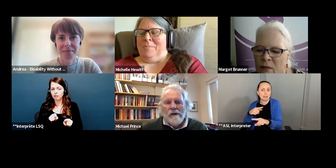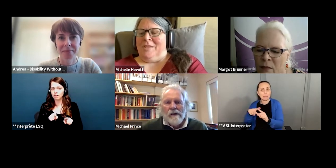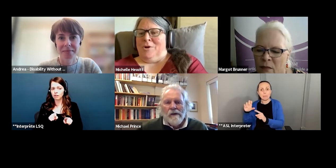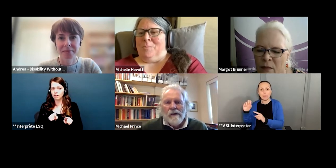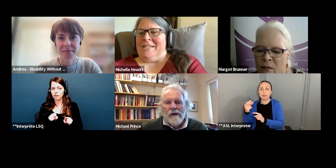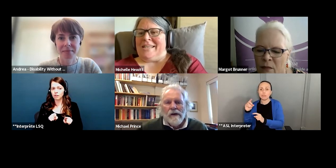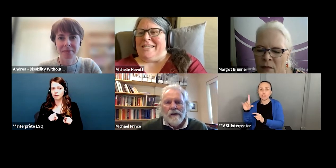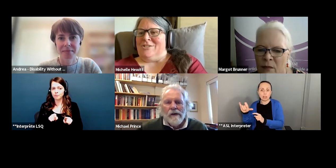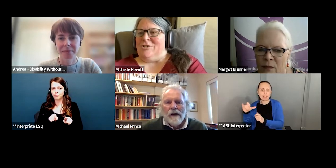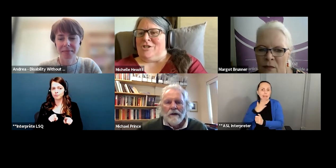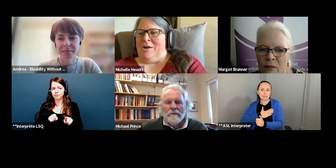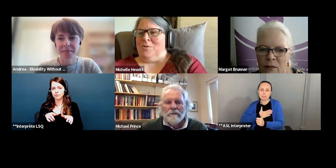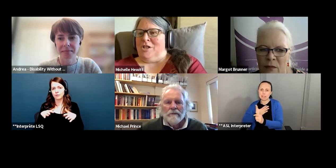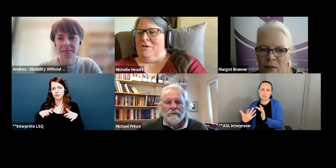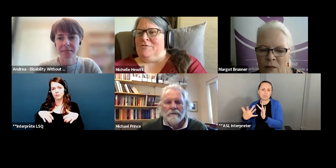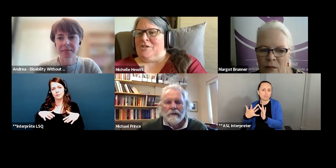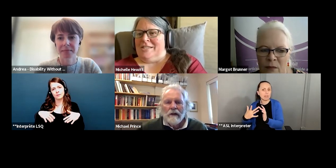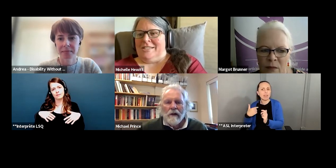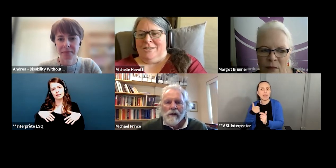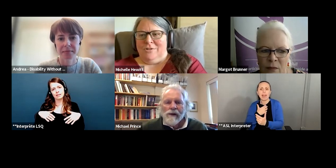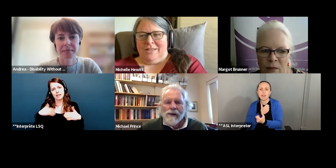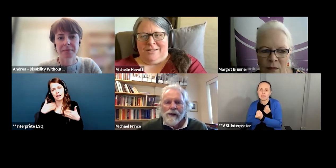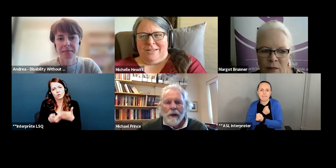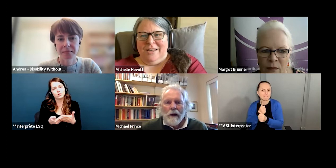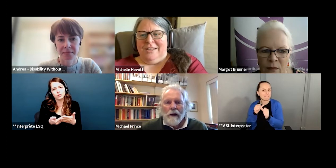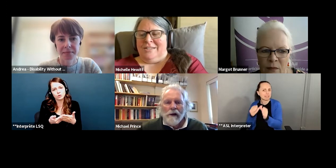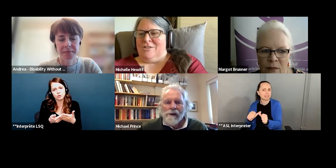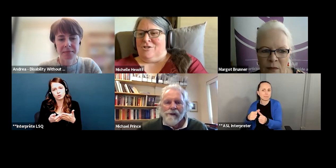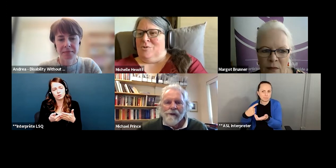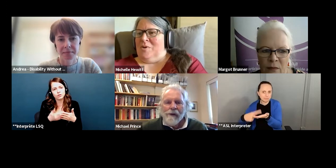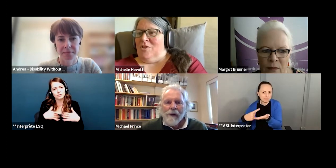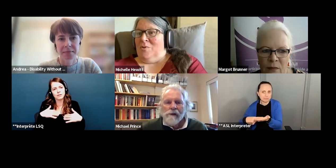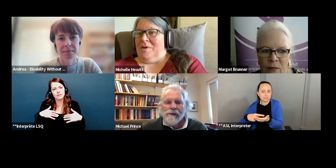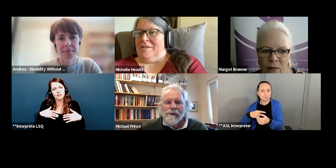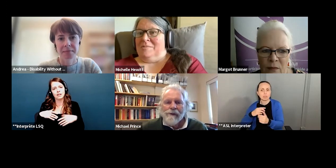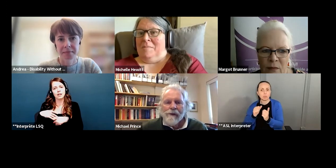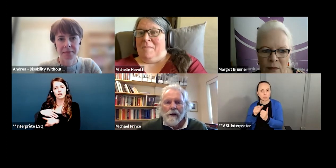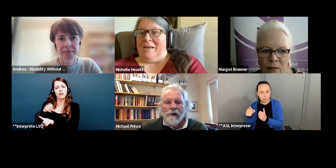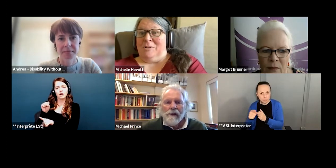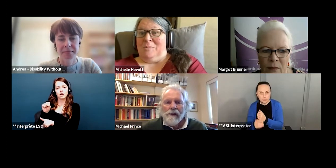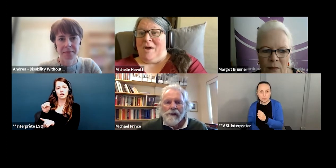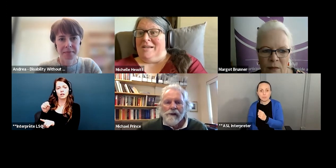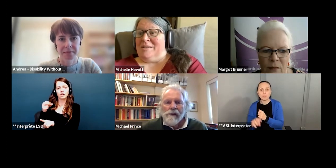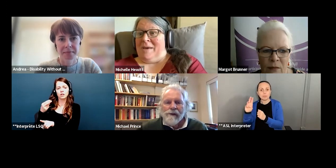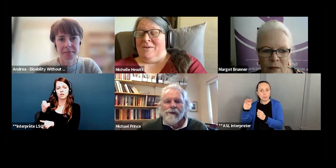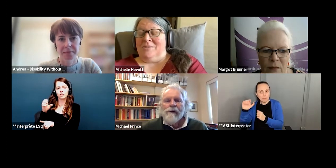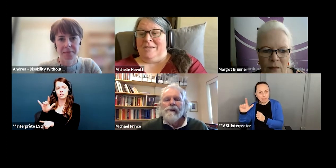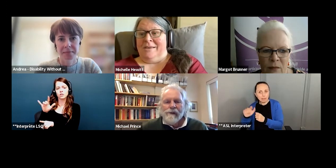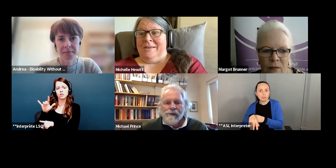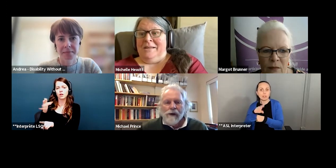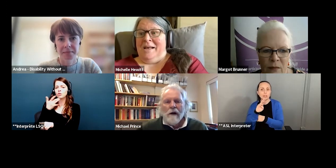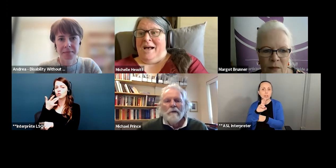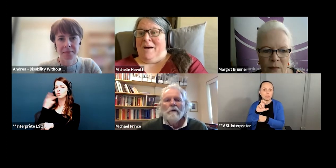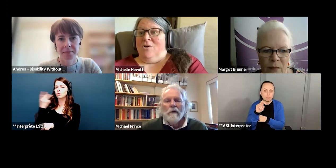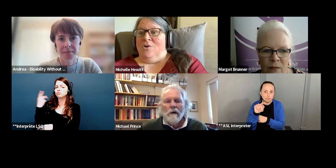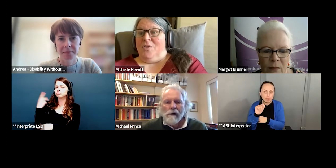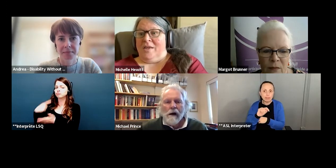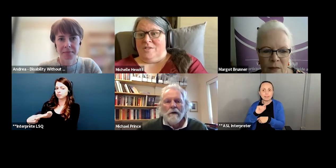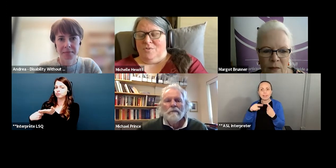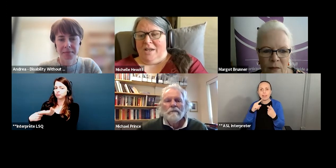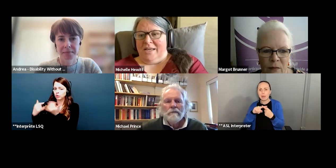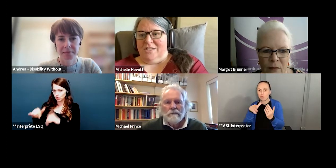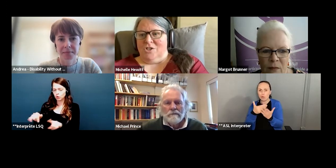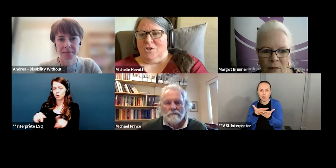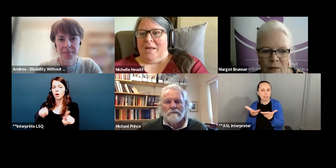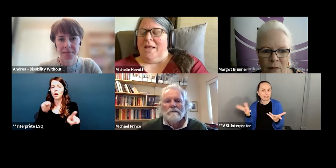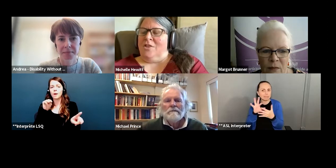Shelley, please get in touch. I would love to continue this discussion with you and Michael and Brent about all